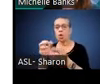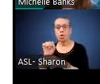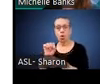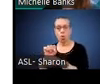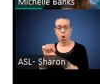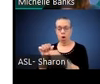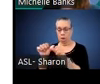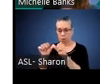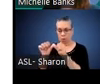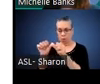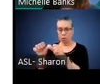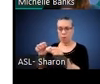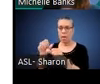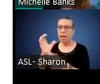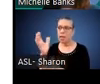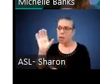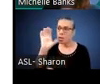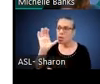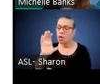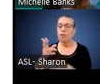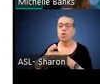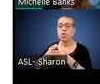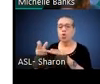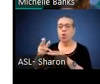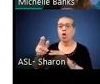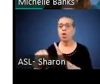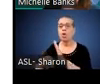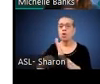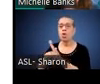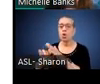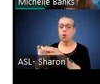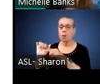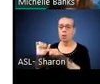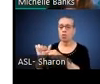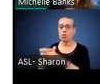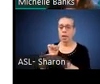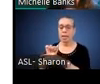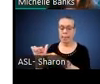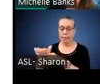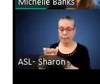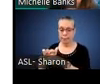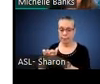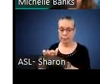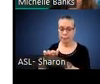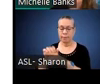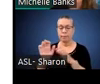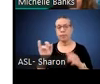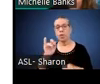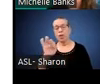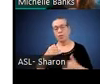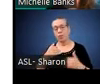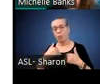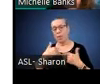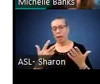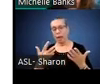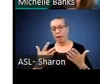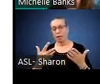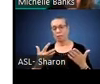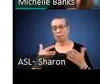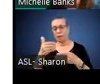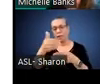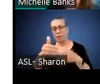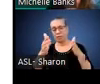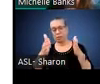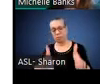imminently and are seeking shorter term training opportunities. So if we do have a NextGener that says, you know, I want to work